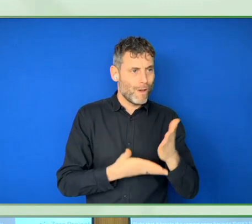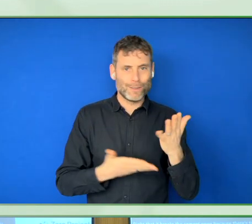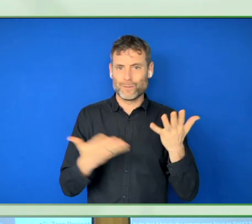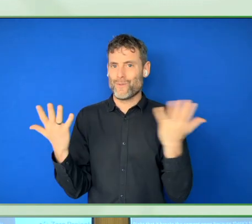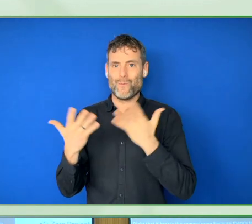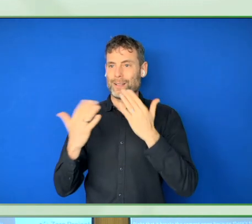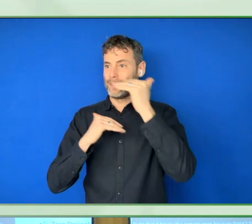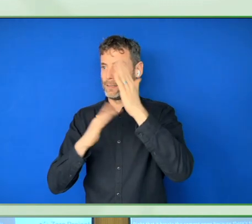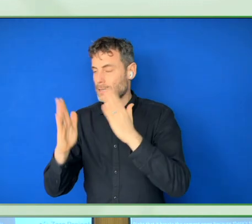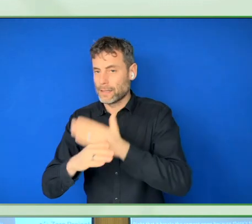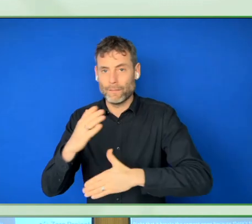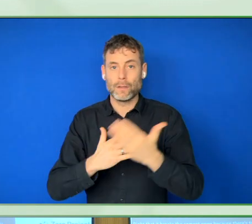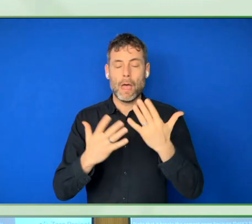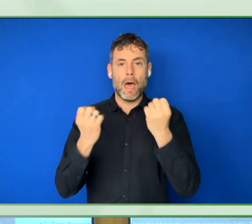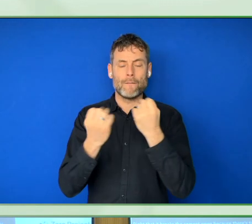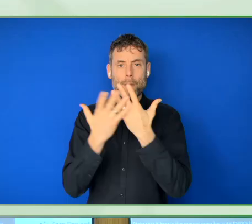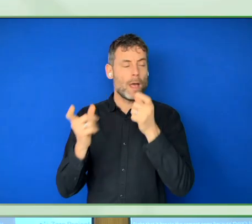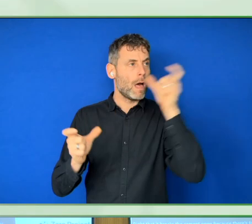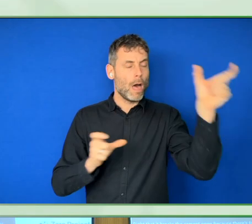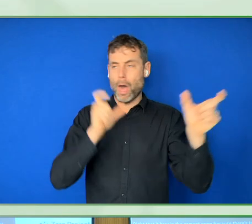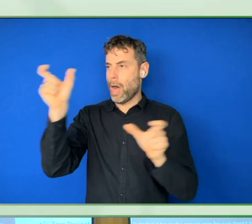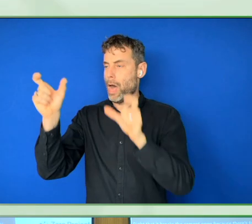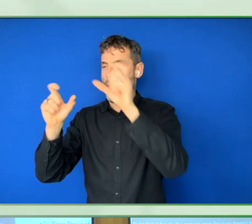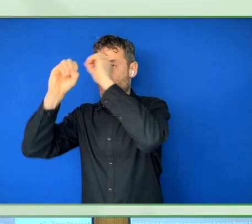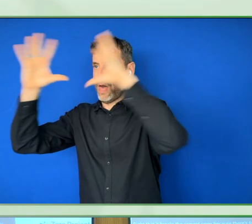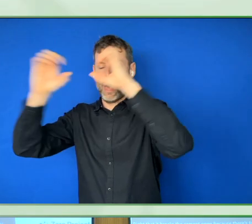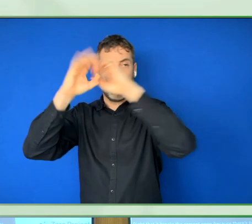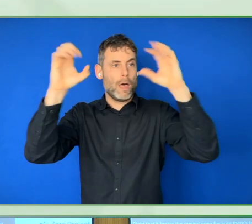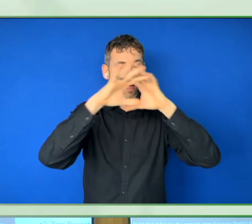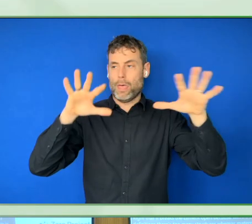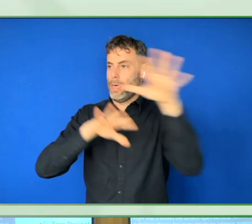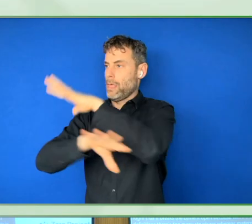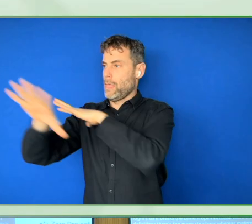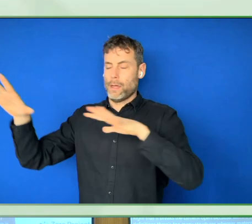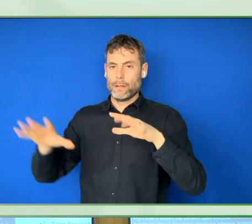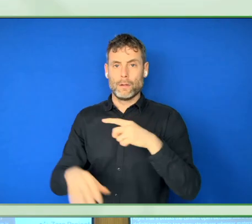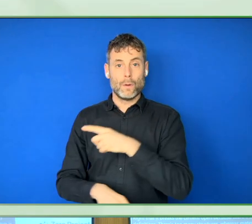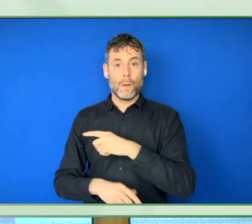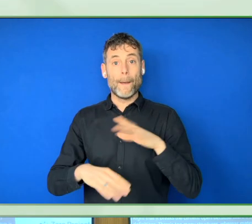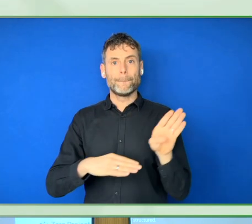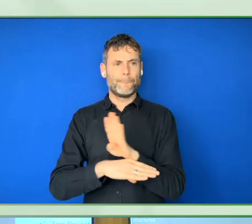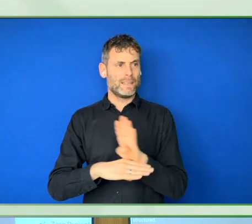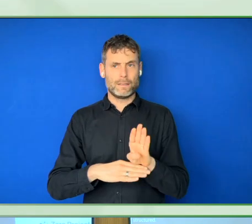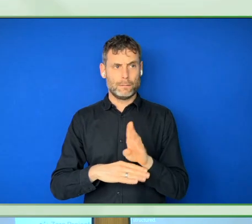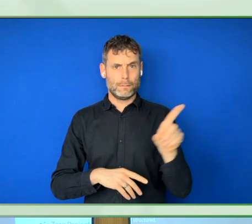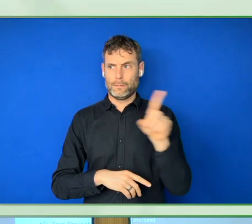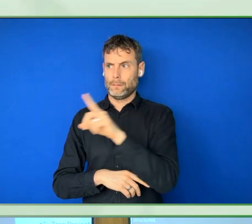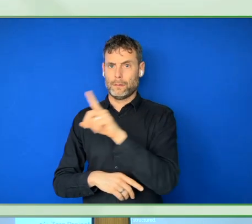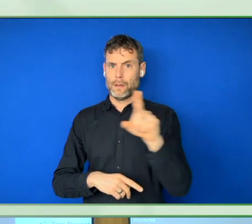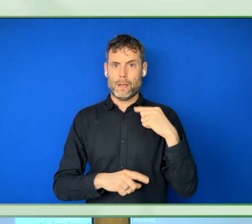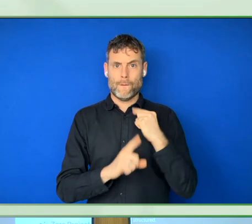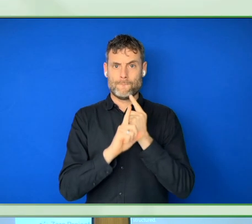many structures, whereas maternity leave is structured. Yeah. So where we can work together to get clearer definitions, to get